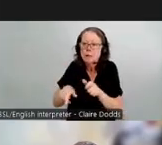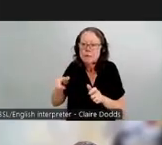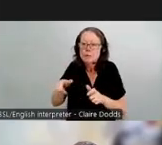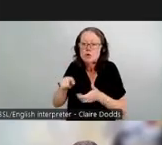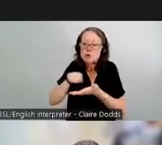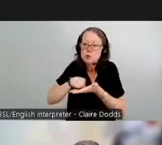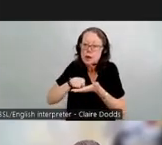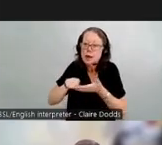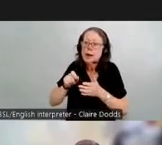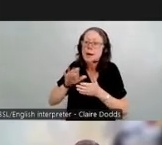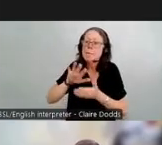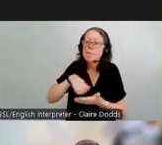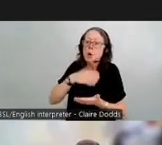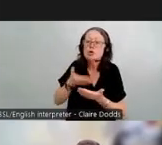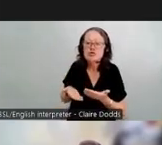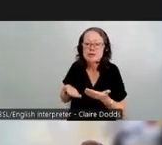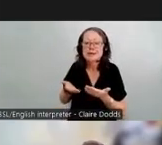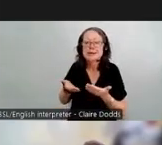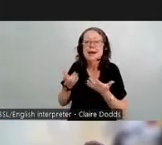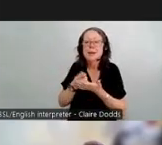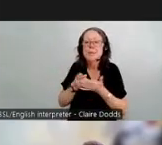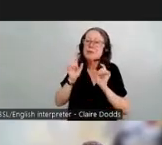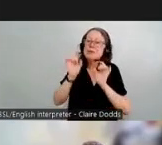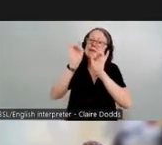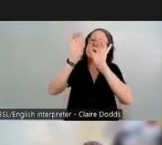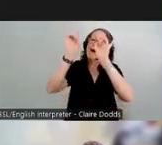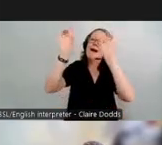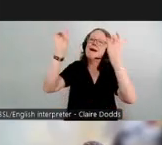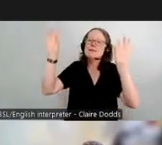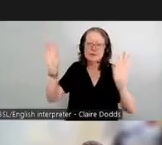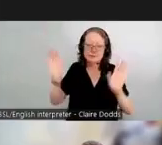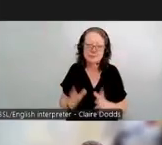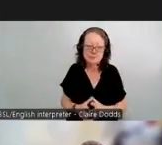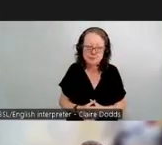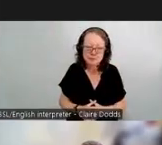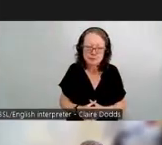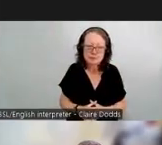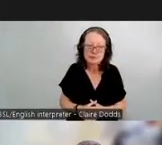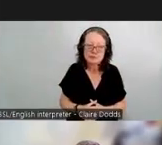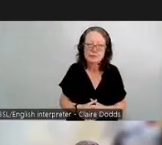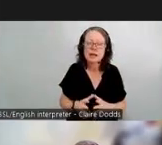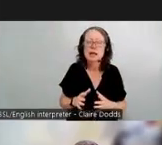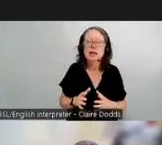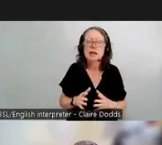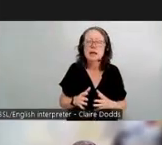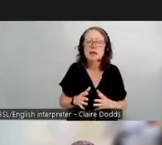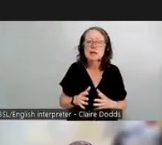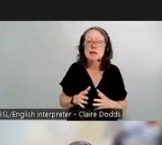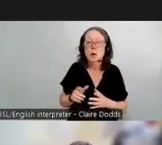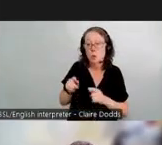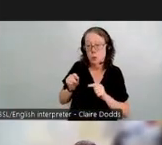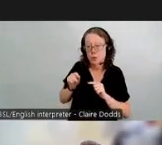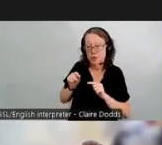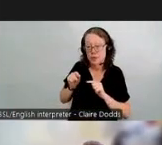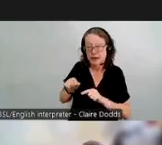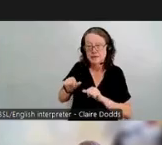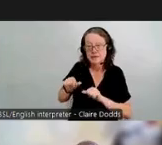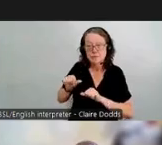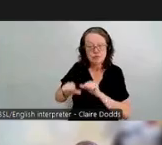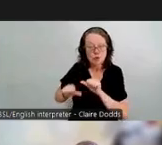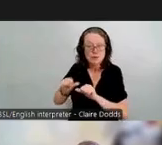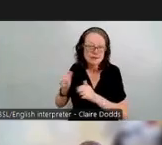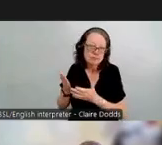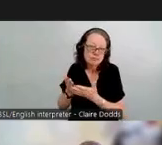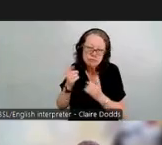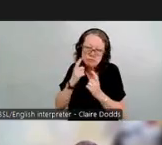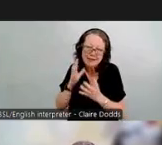about stars and starlight. But within that process, there was a lot of reading of other famous things and reading each other's